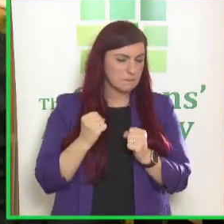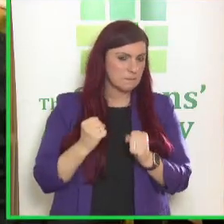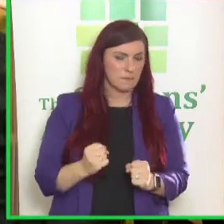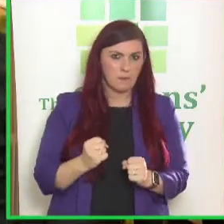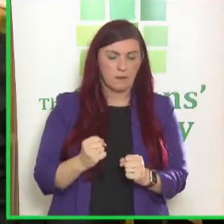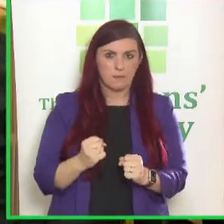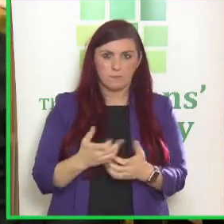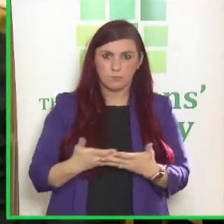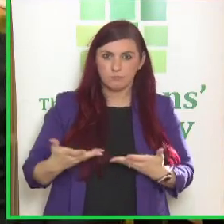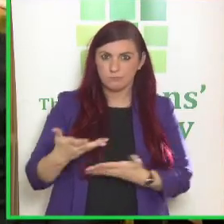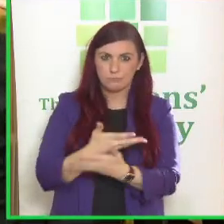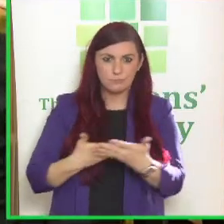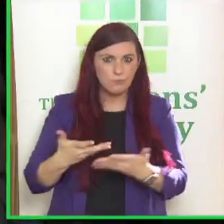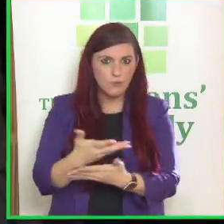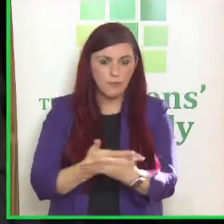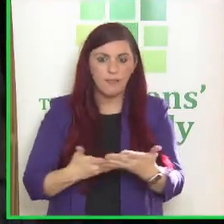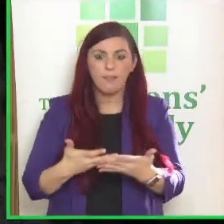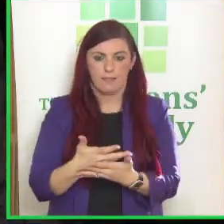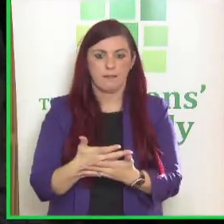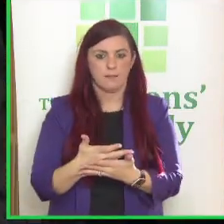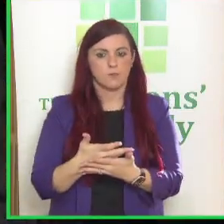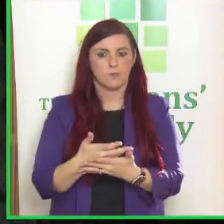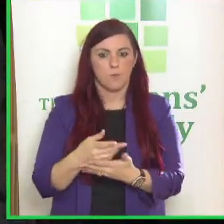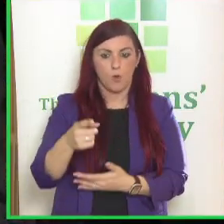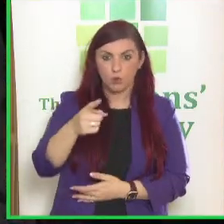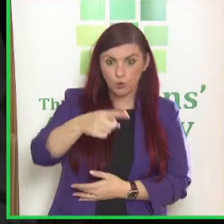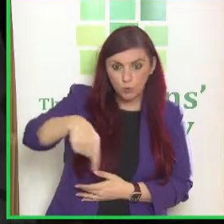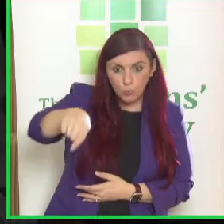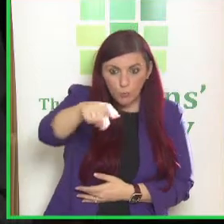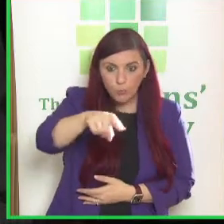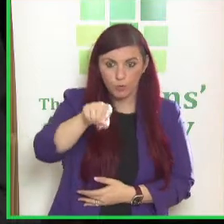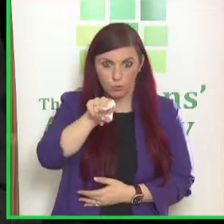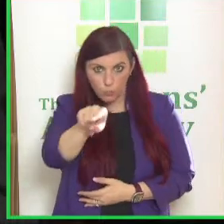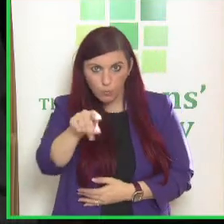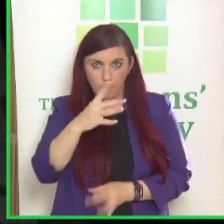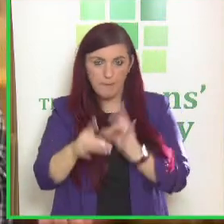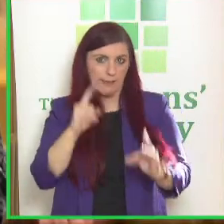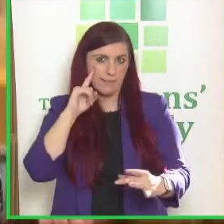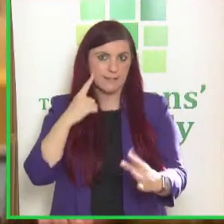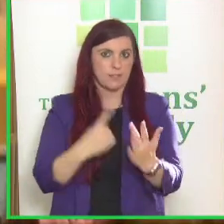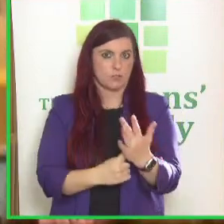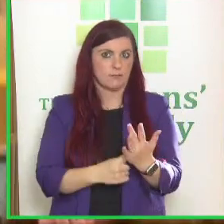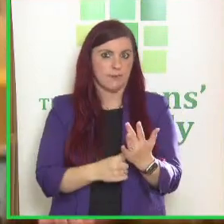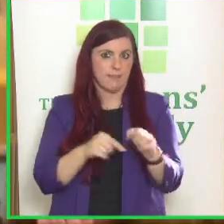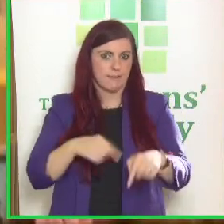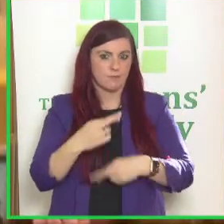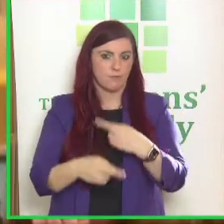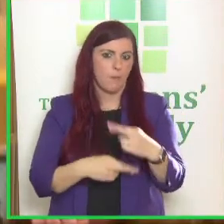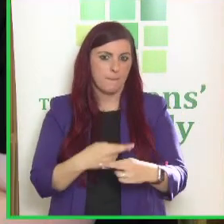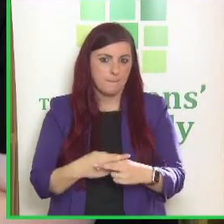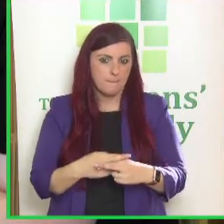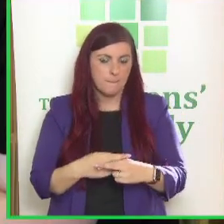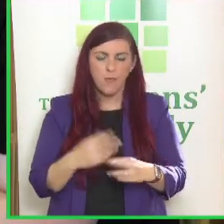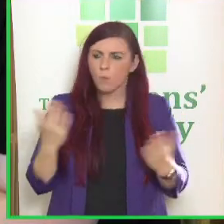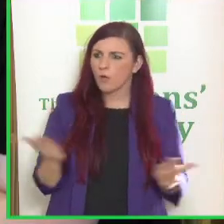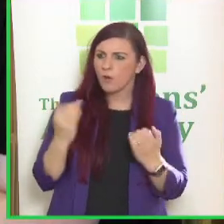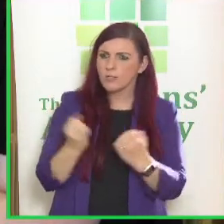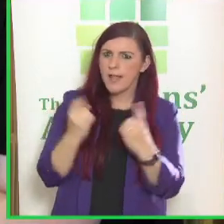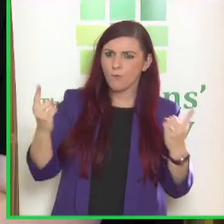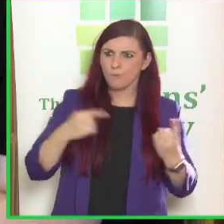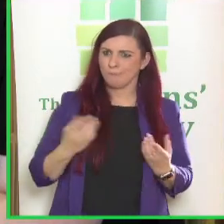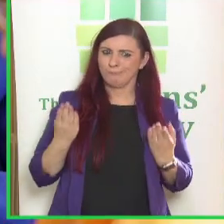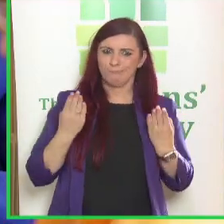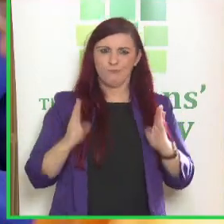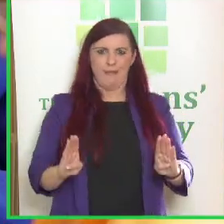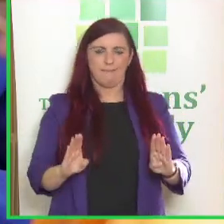discussion. But you are the only people who will make the decisions in this room, on this Assembly. We would encourage everyone to be bold in